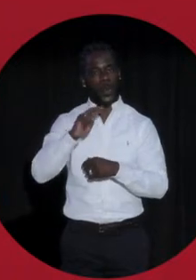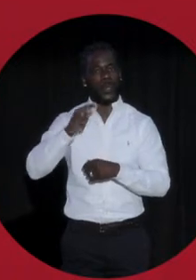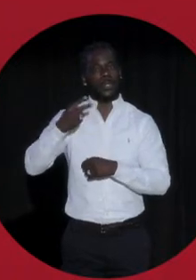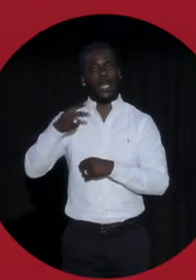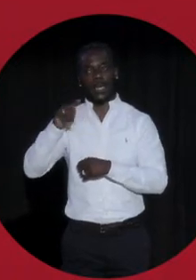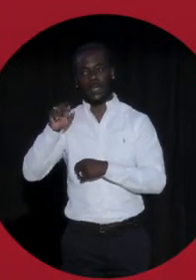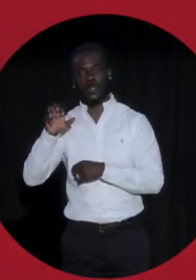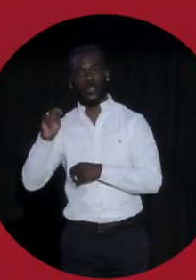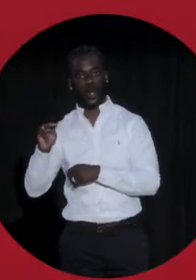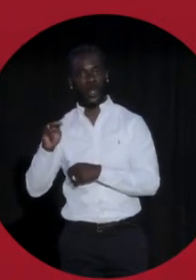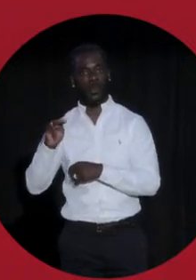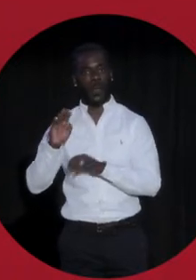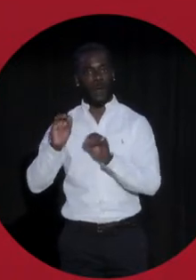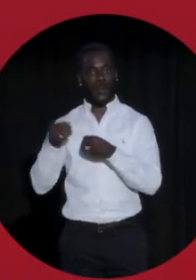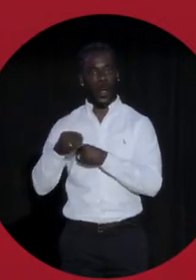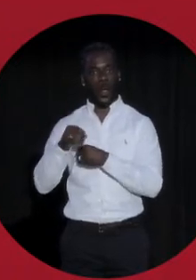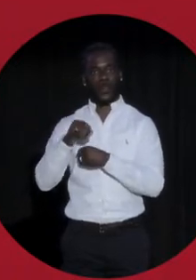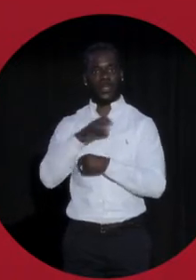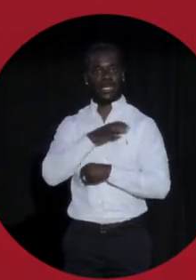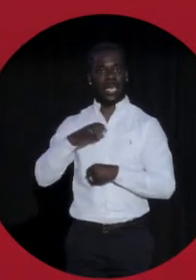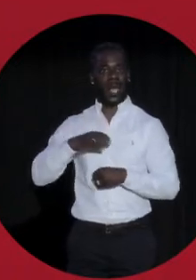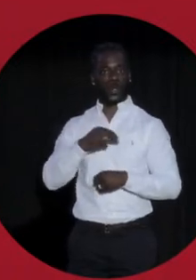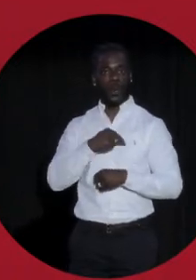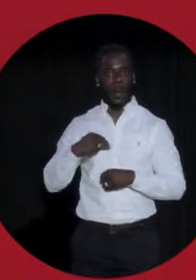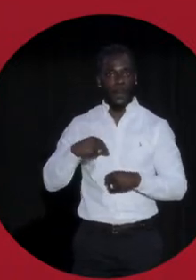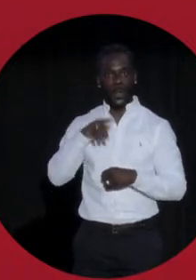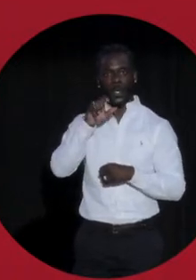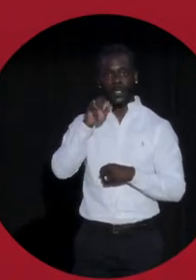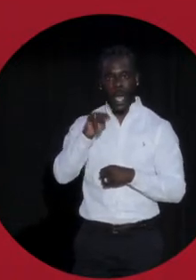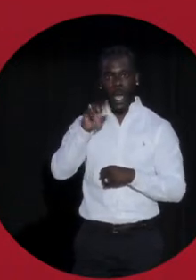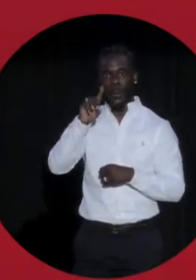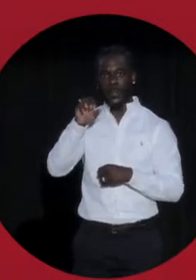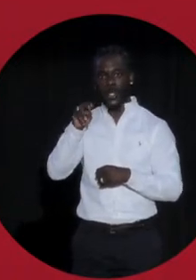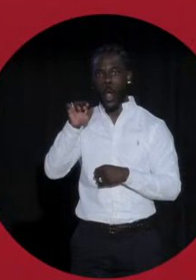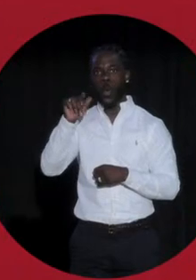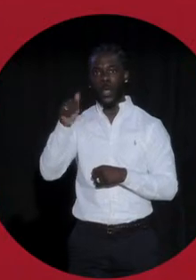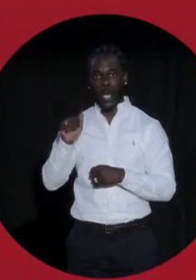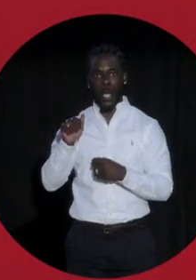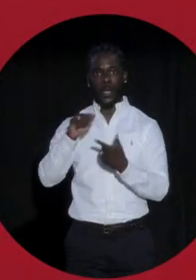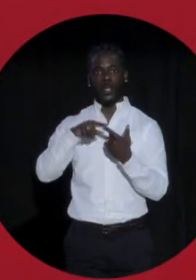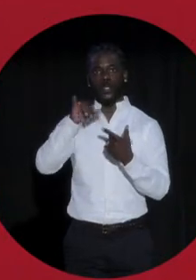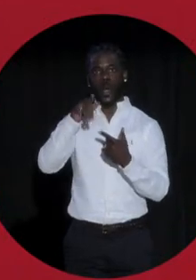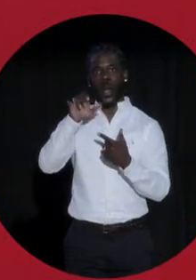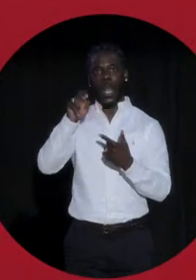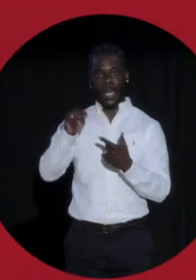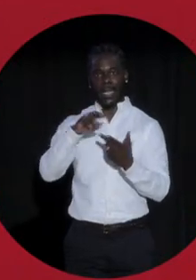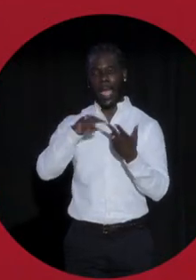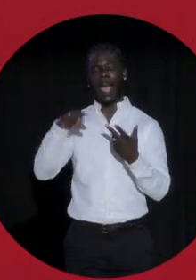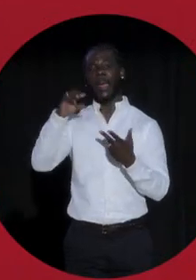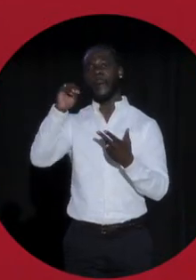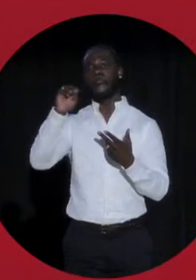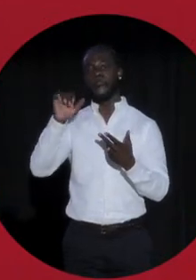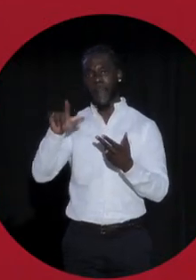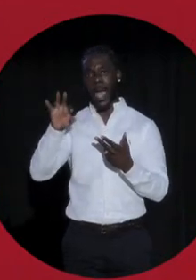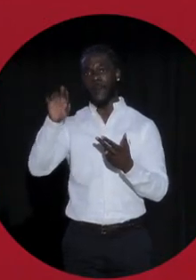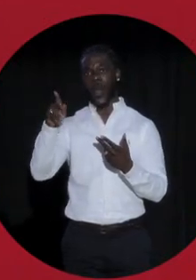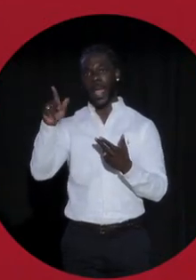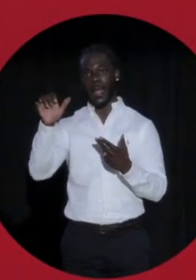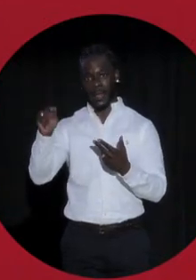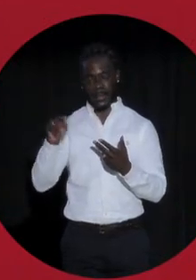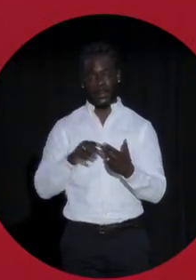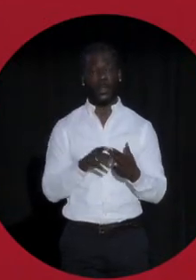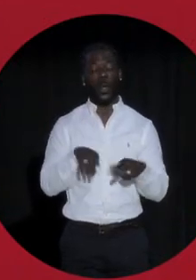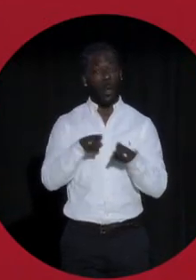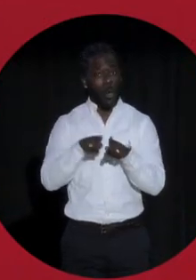term of office are council members Tom DeNoga, Jolene Ivey, and Mel Franklin. Also